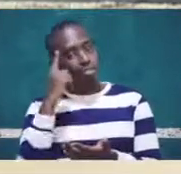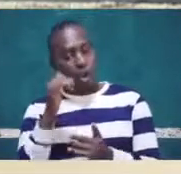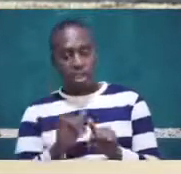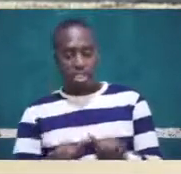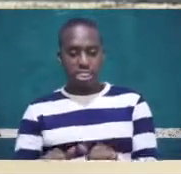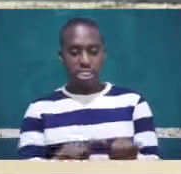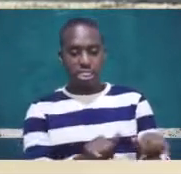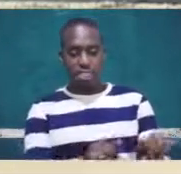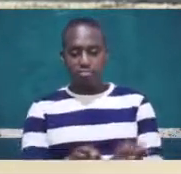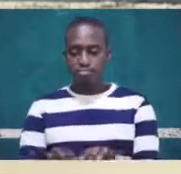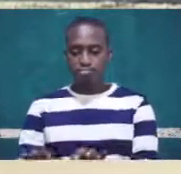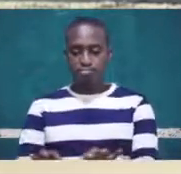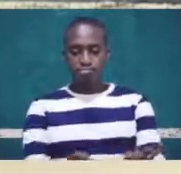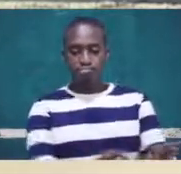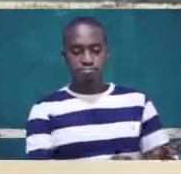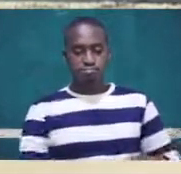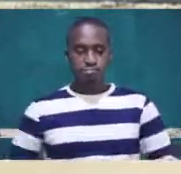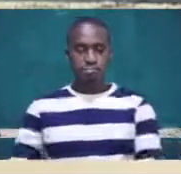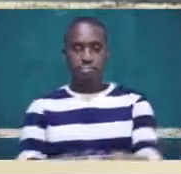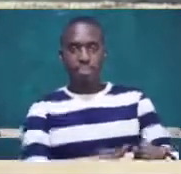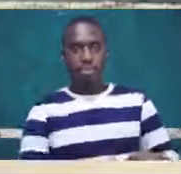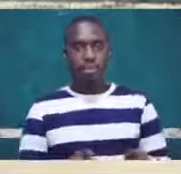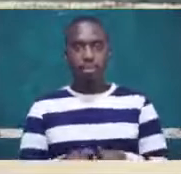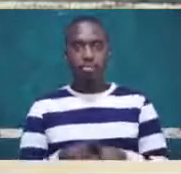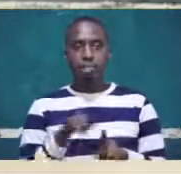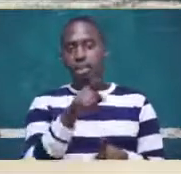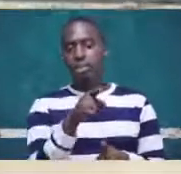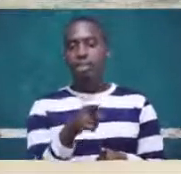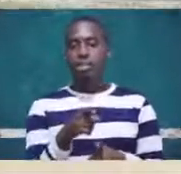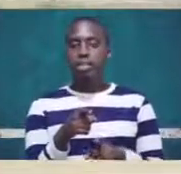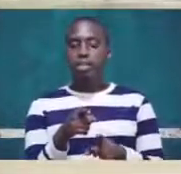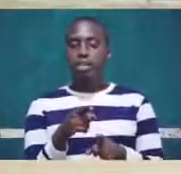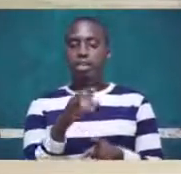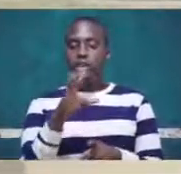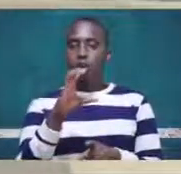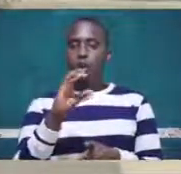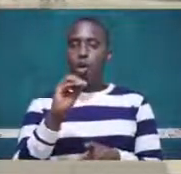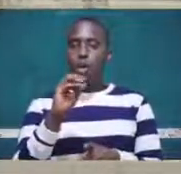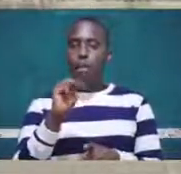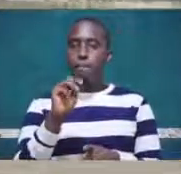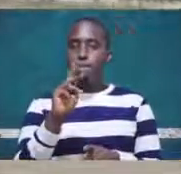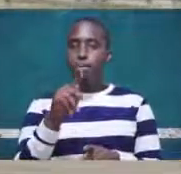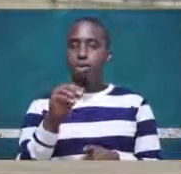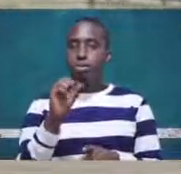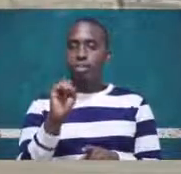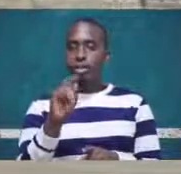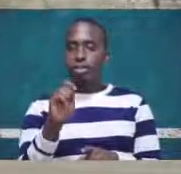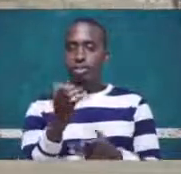cleaning. So this is composite demand. Demand for a commodity that serves